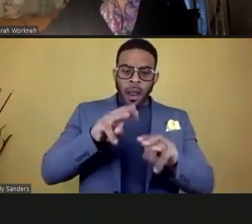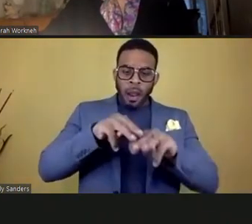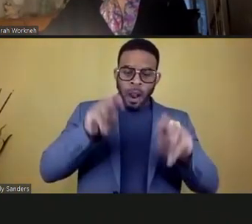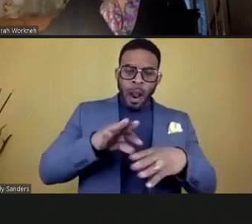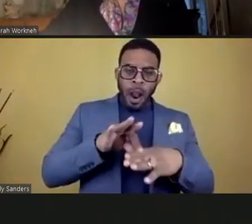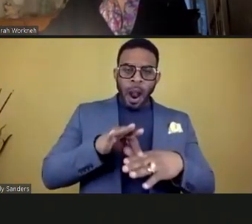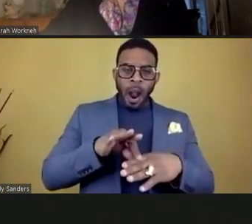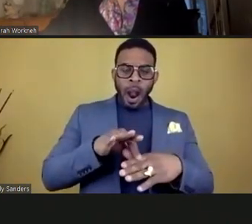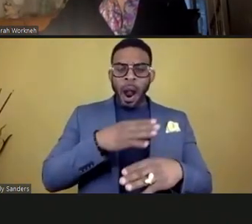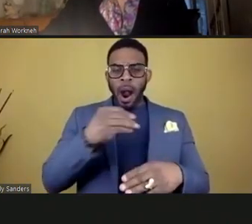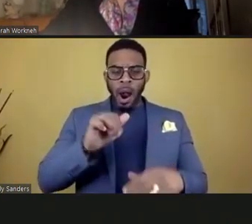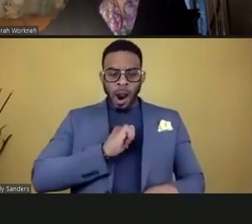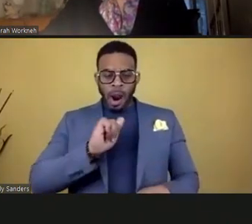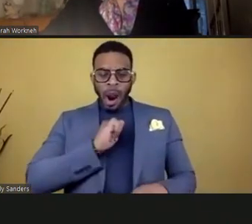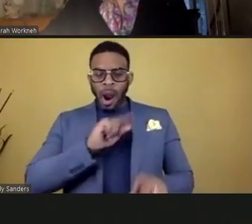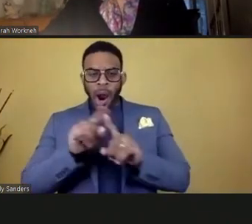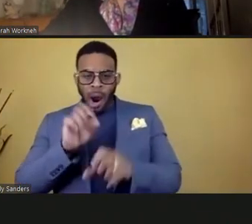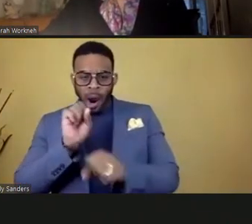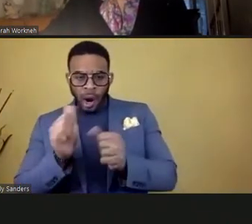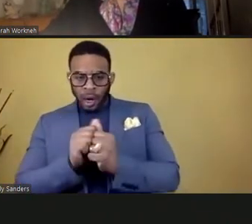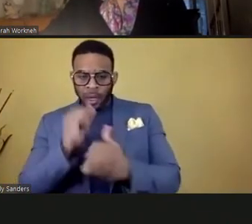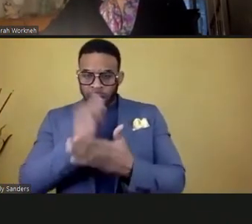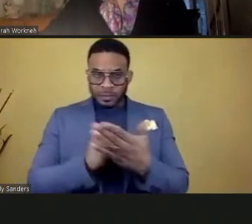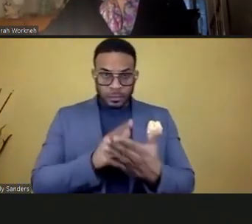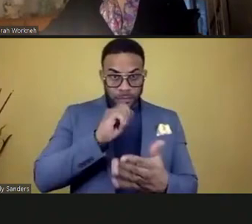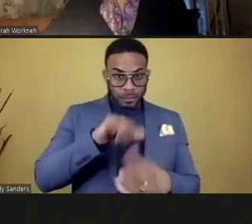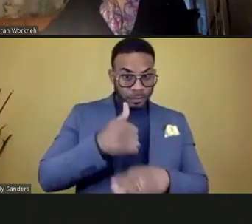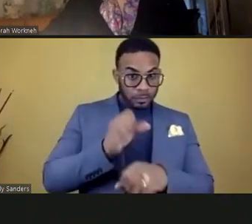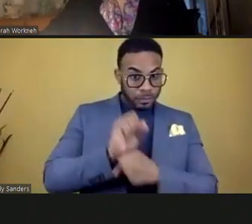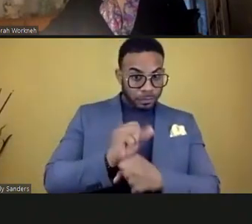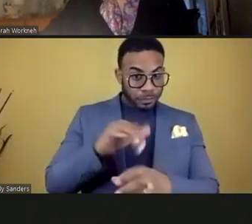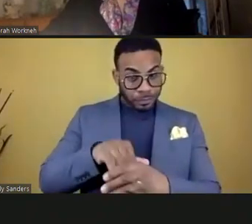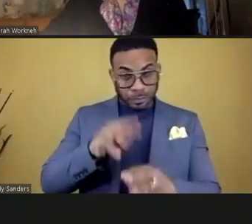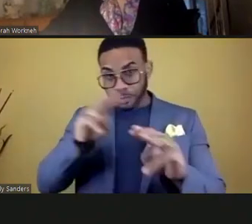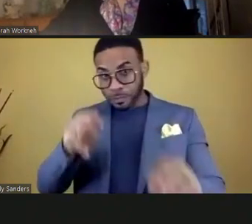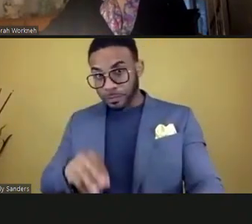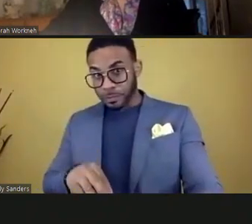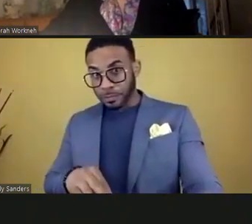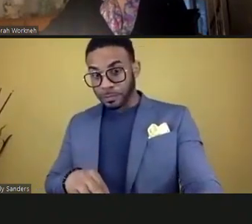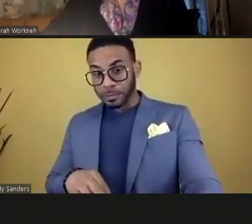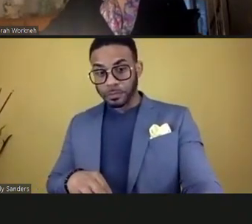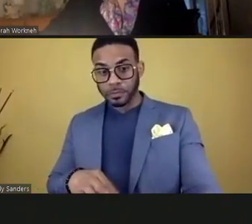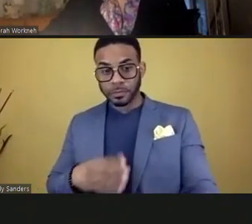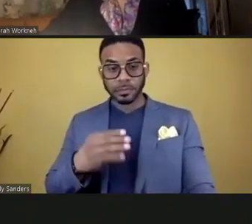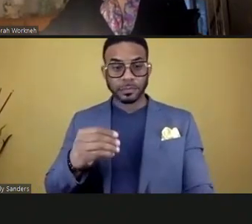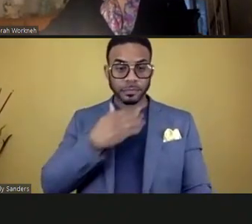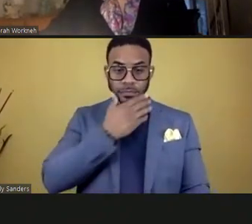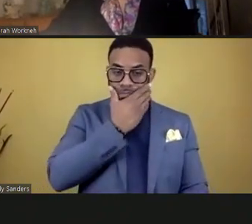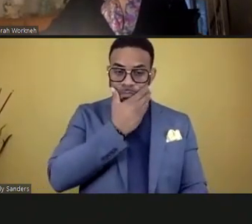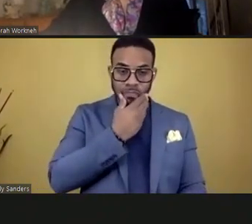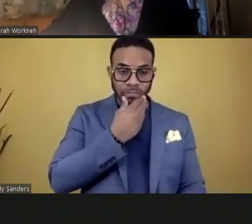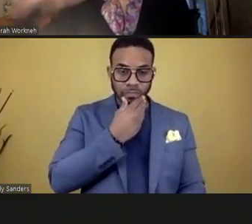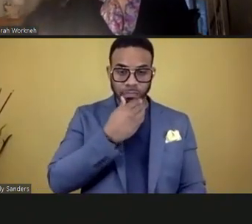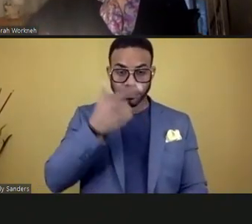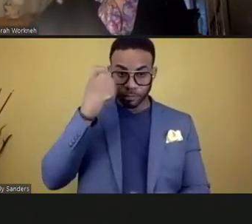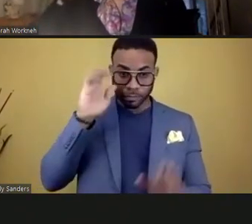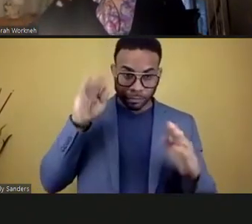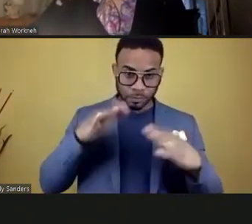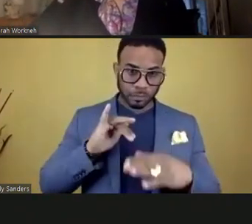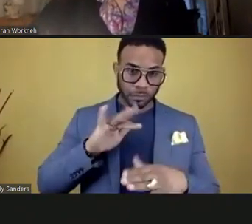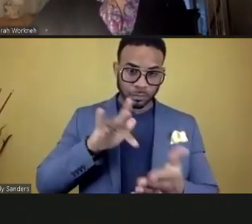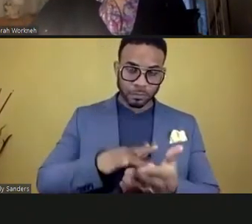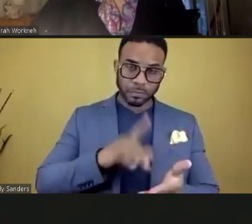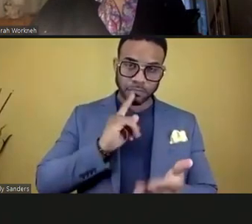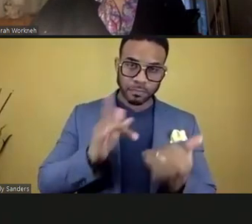contexts and myself also working with artists who place work within museum contexts. And because the focus of our center